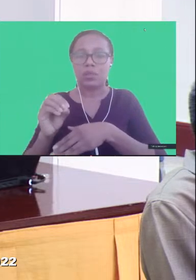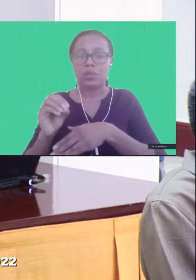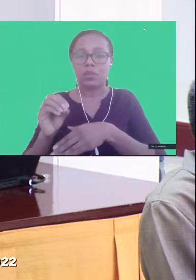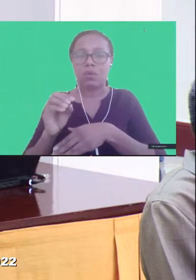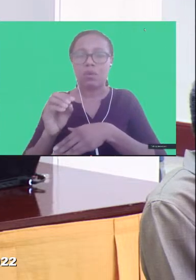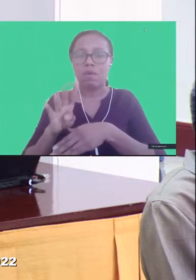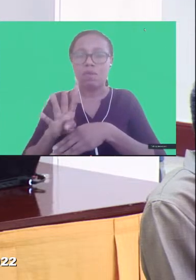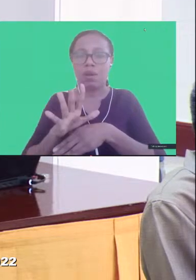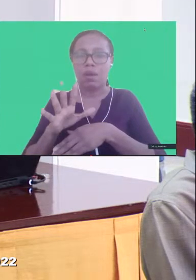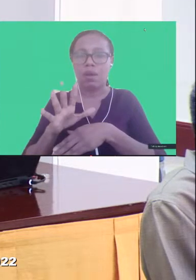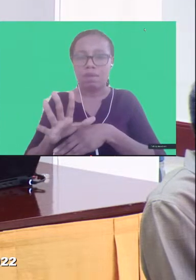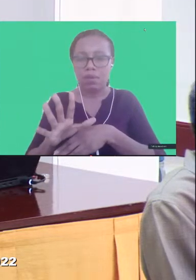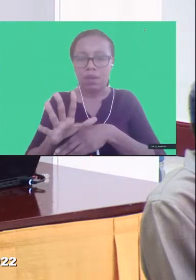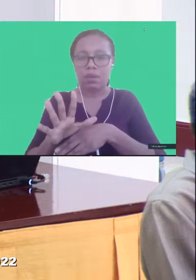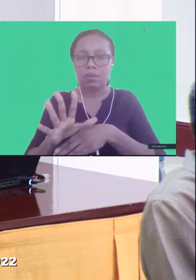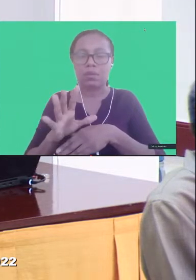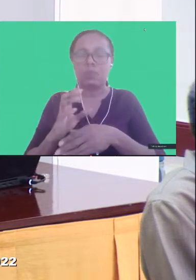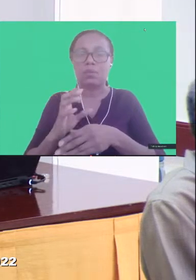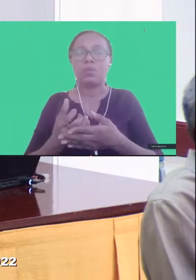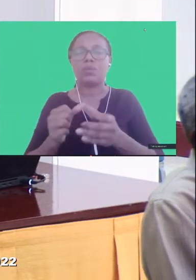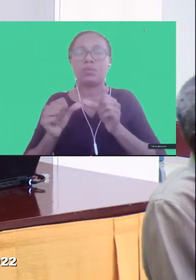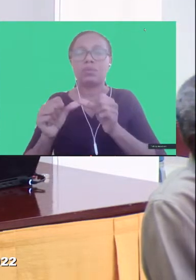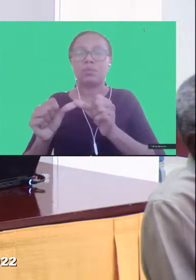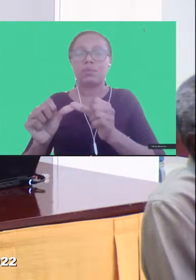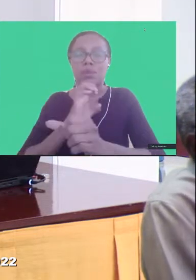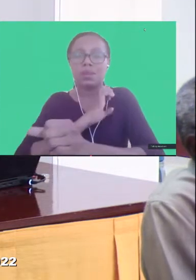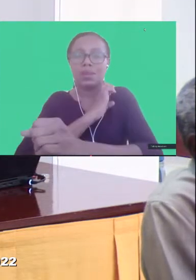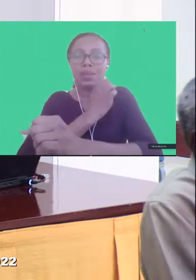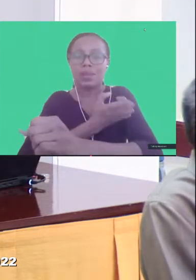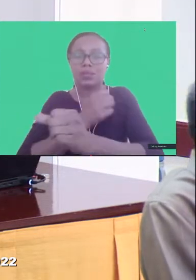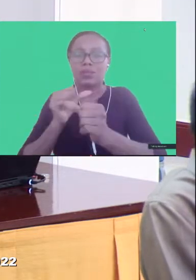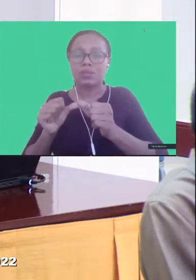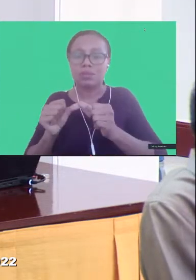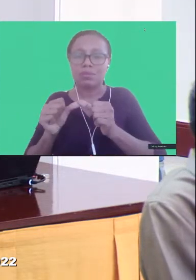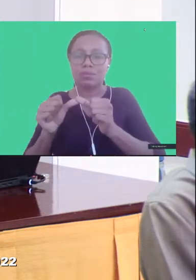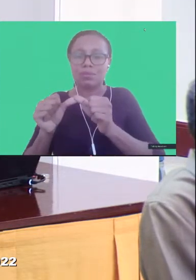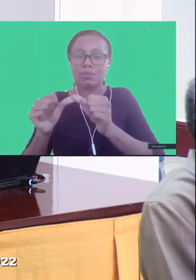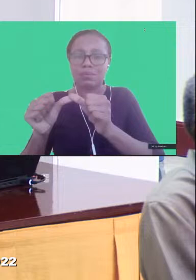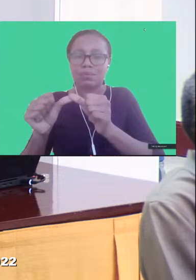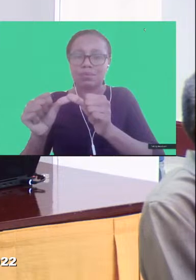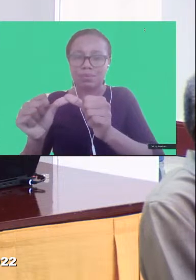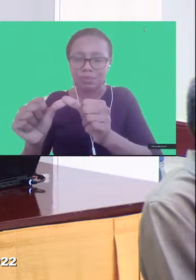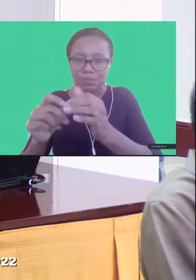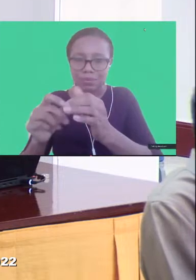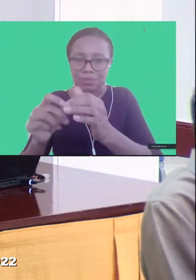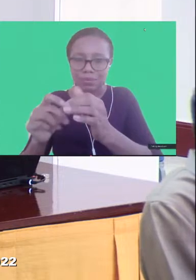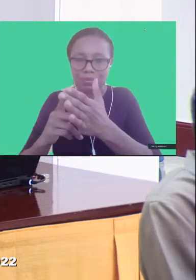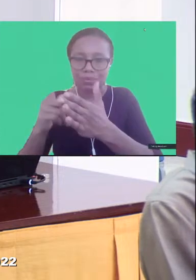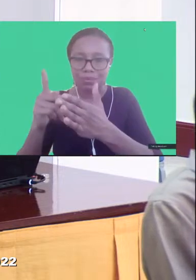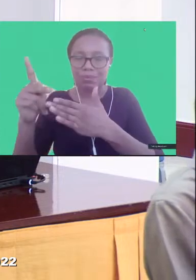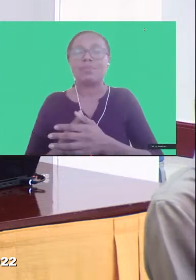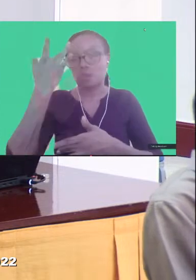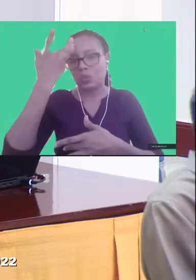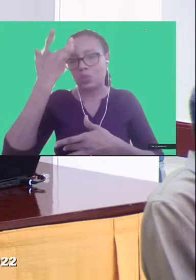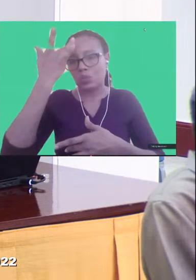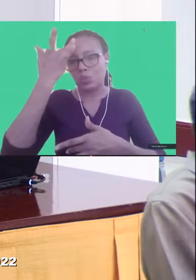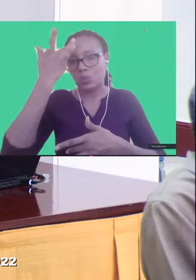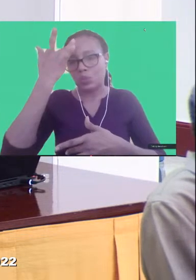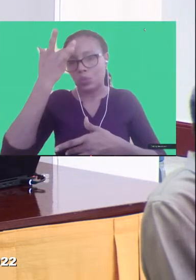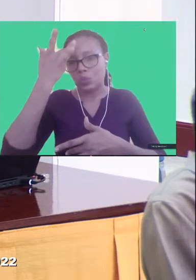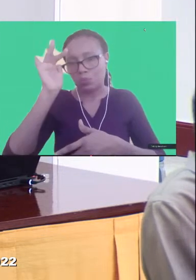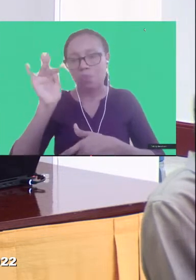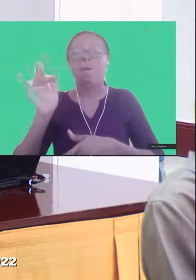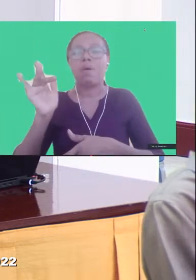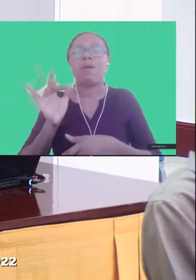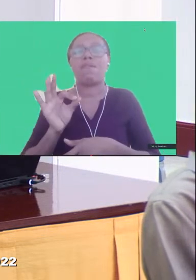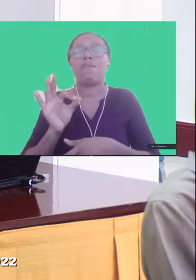Program, which we call for short Energy Smart Fund. So the program is basically at the initializing phase. We would have only signed the